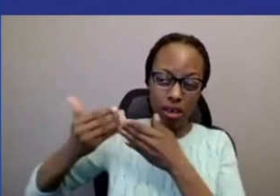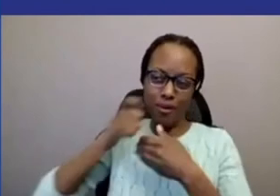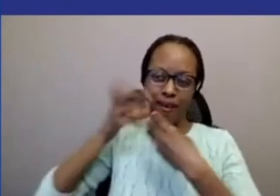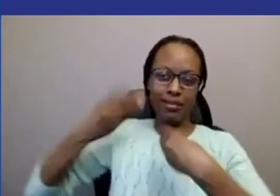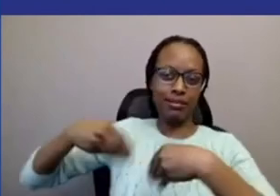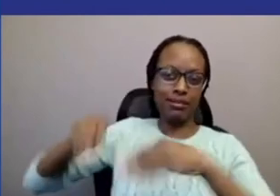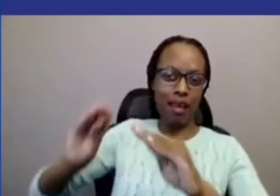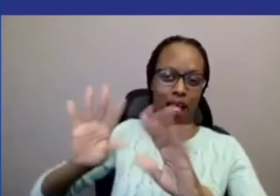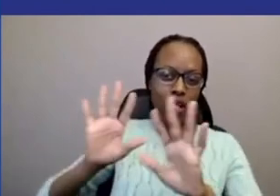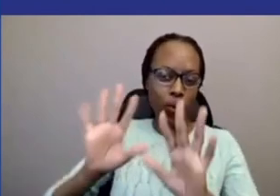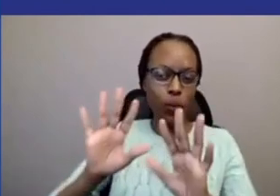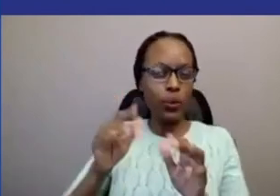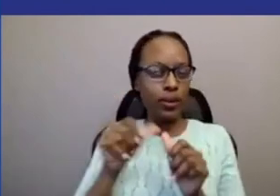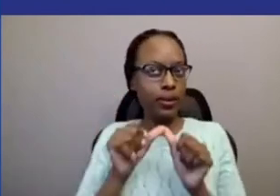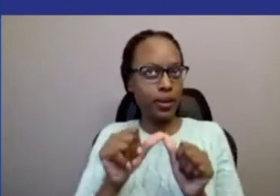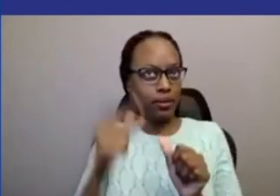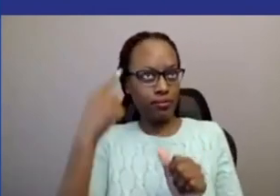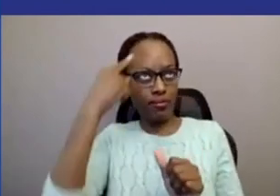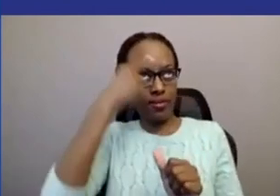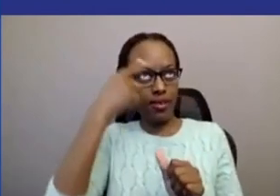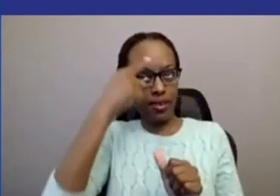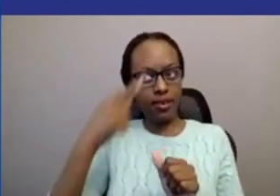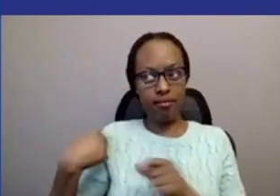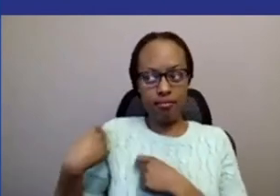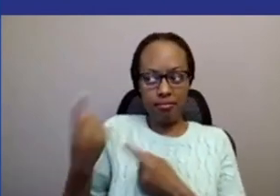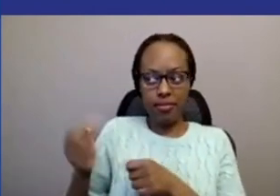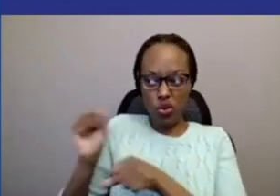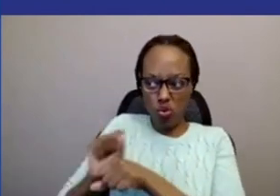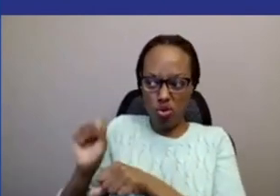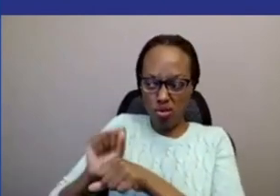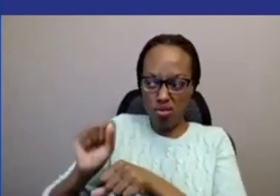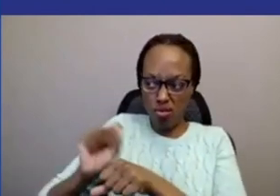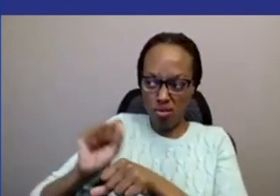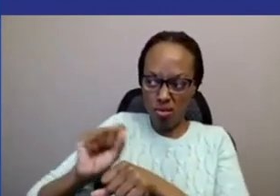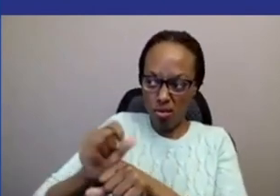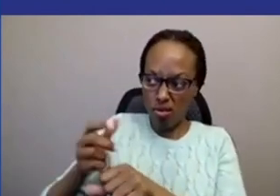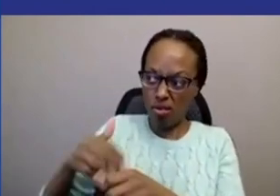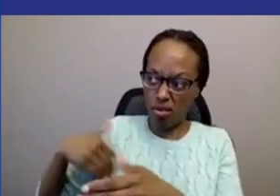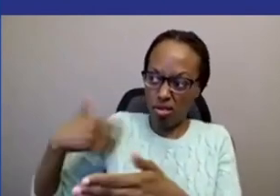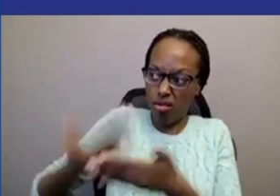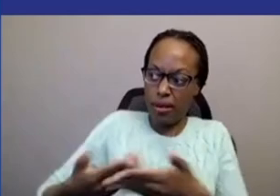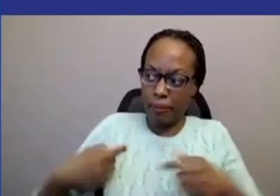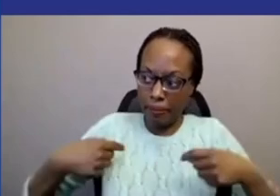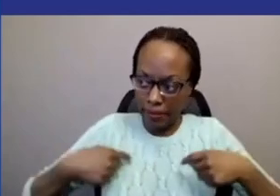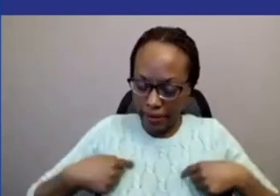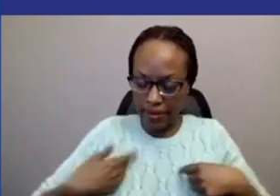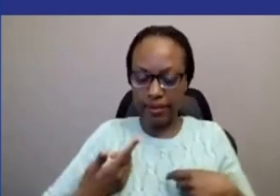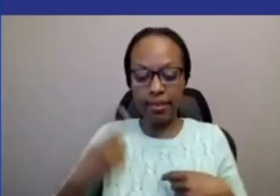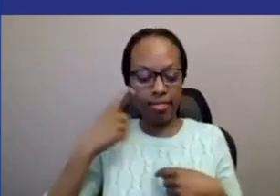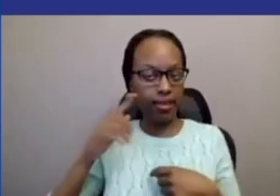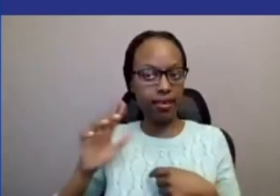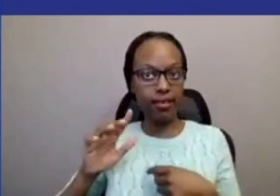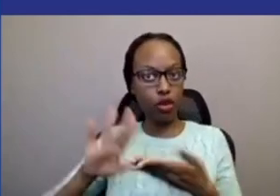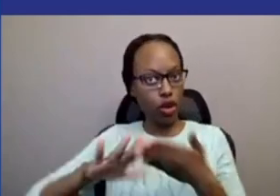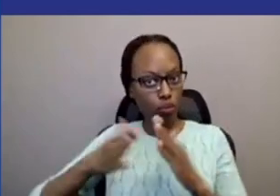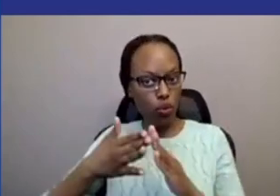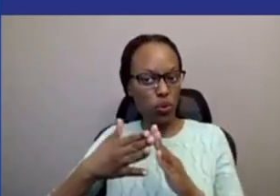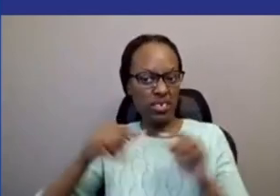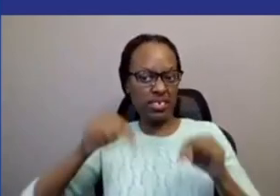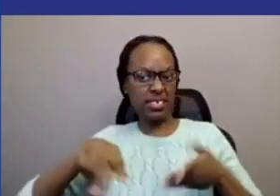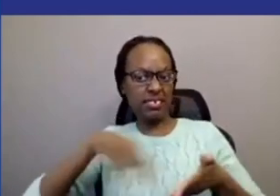work that was done before us and referencing back those communities of where these dances come from.